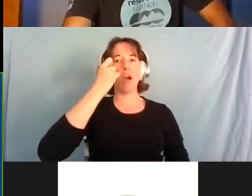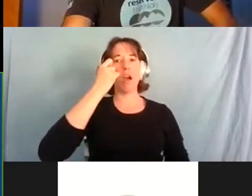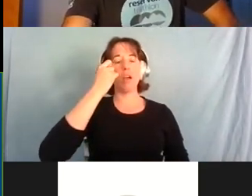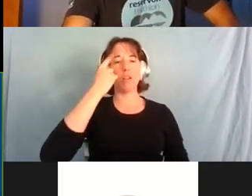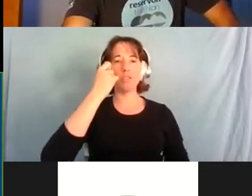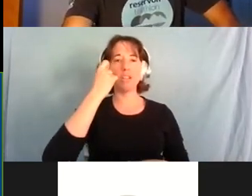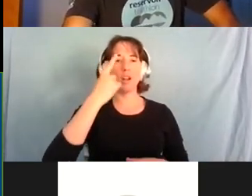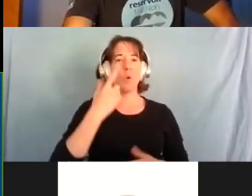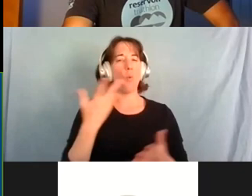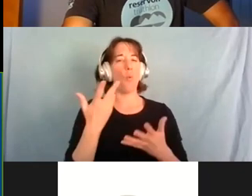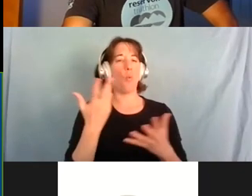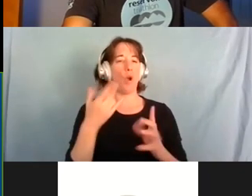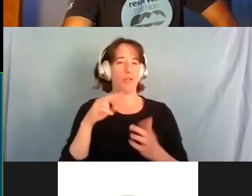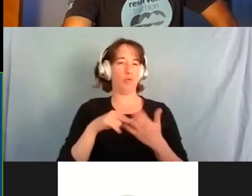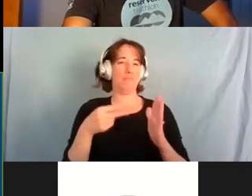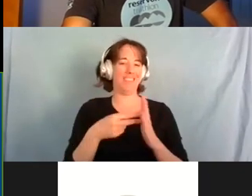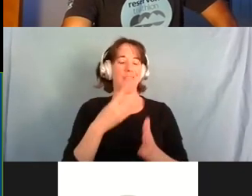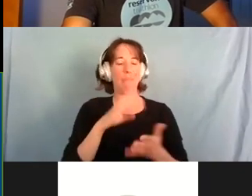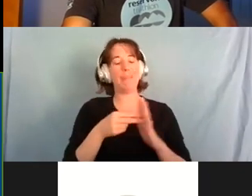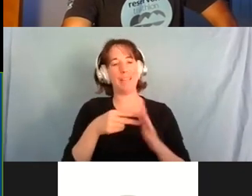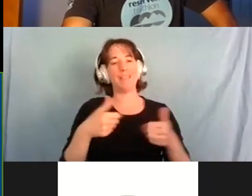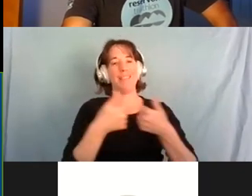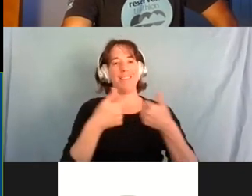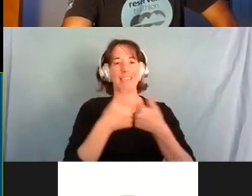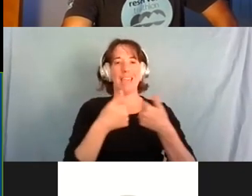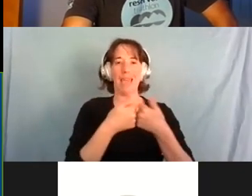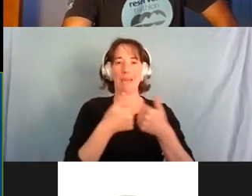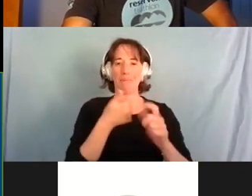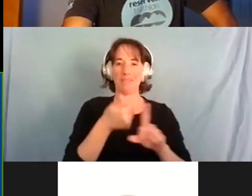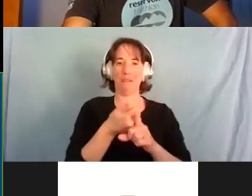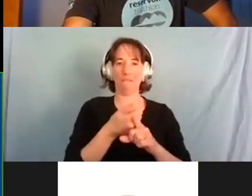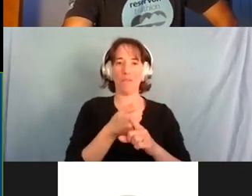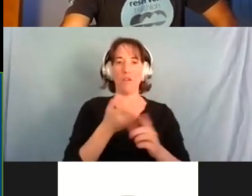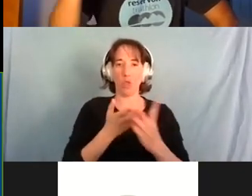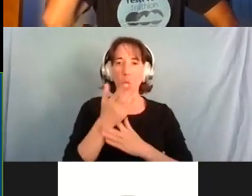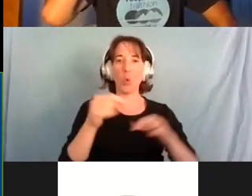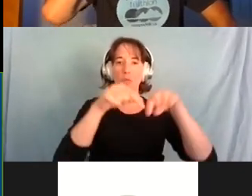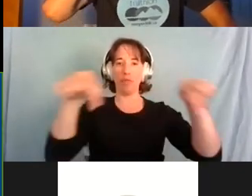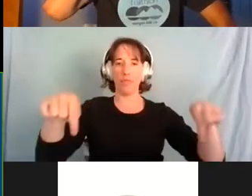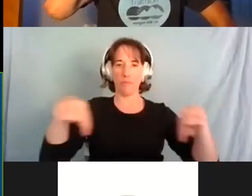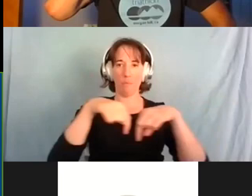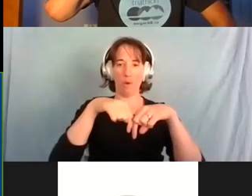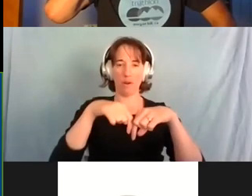referring to the game of checkers through the board. Do the rules of the game also fly under environment?